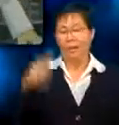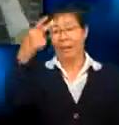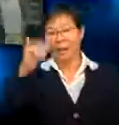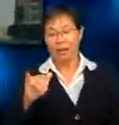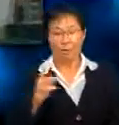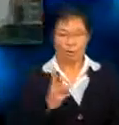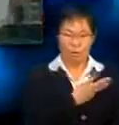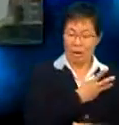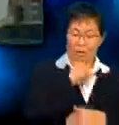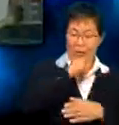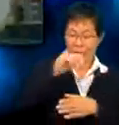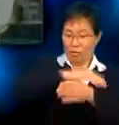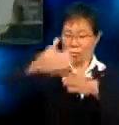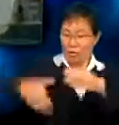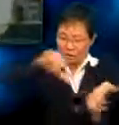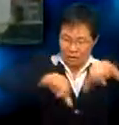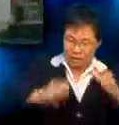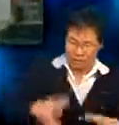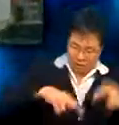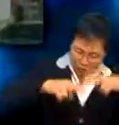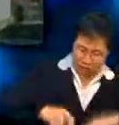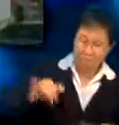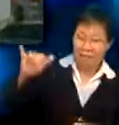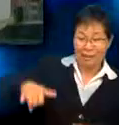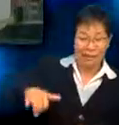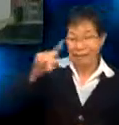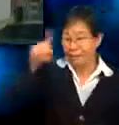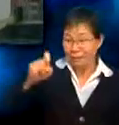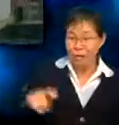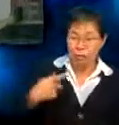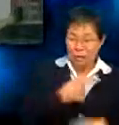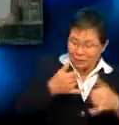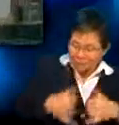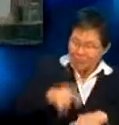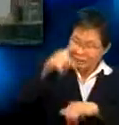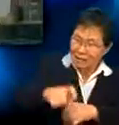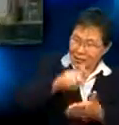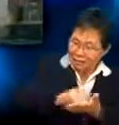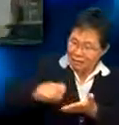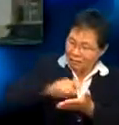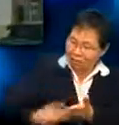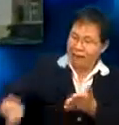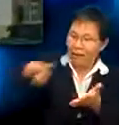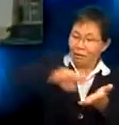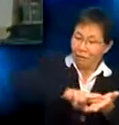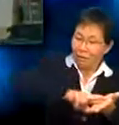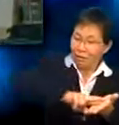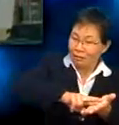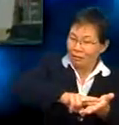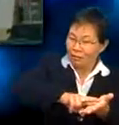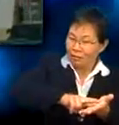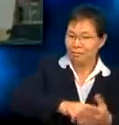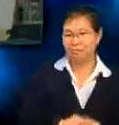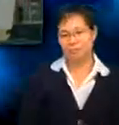we haven't completed our scientific investigation yet. We still need to write a report.